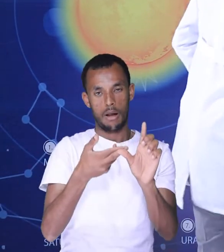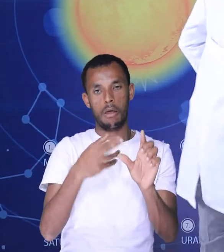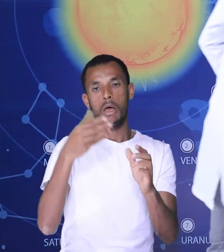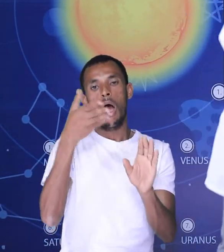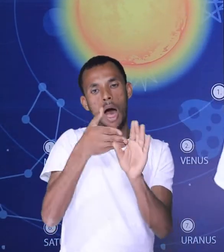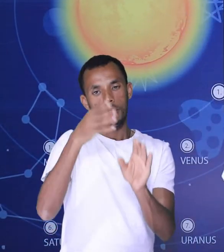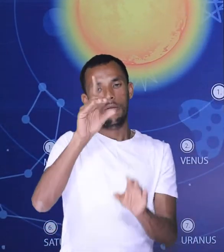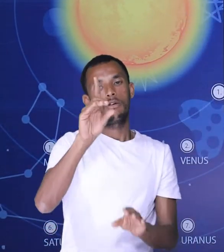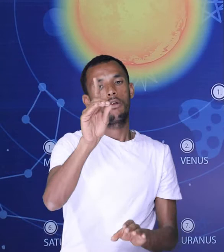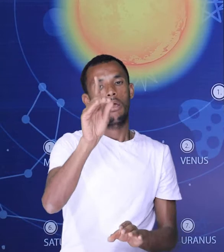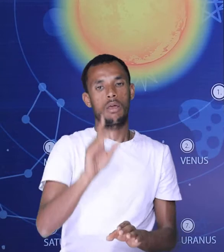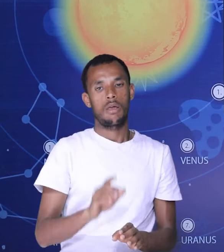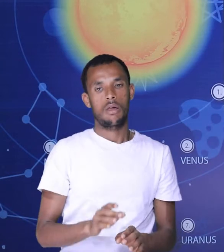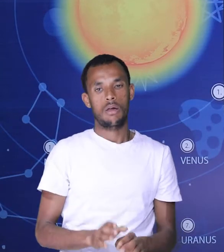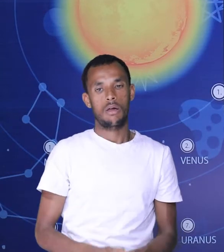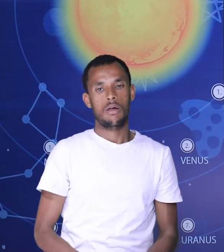D.